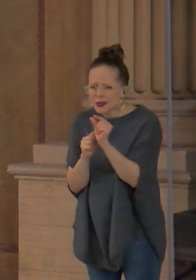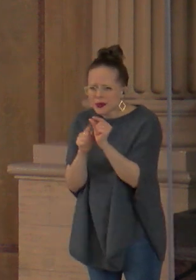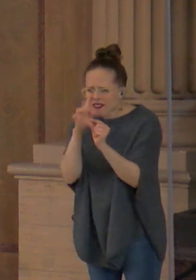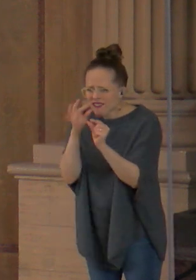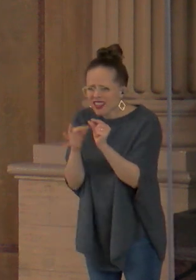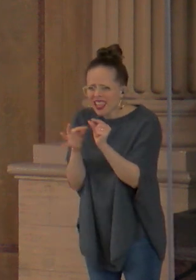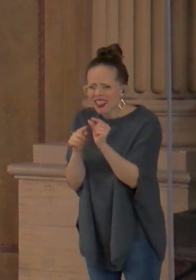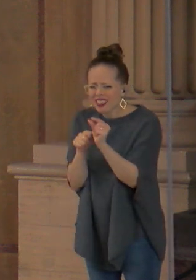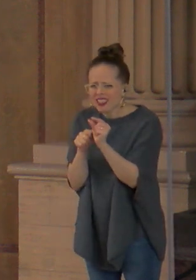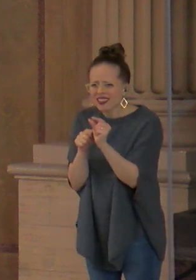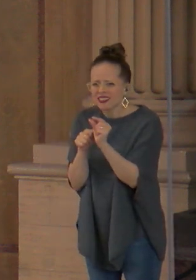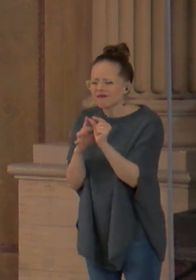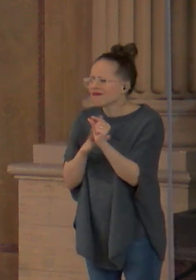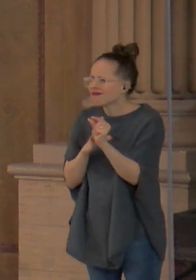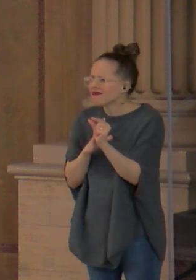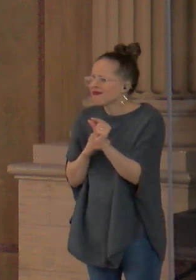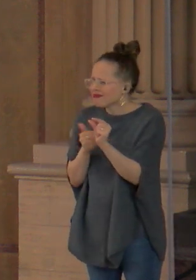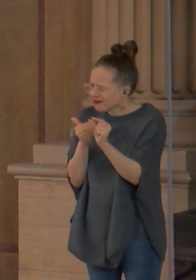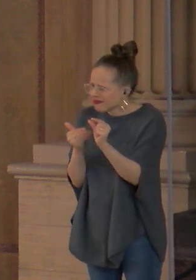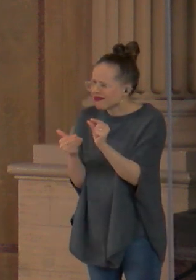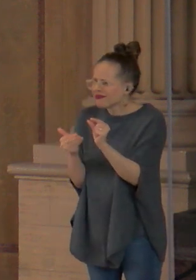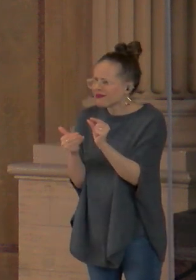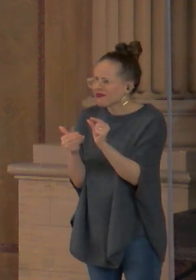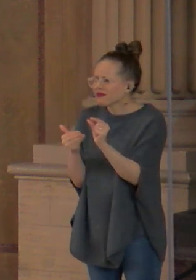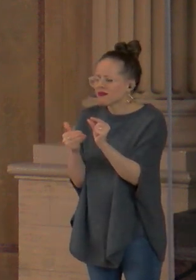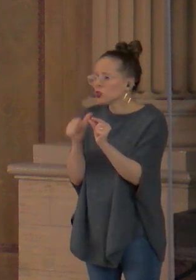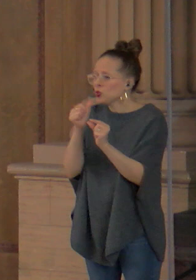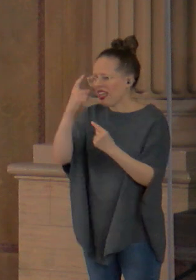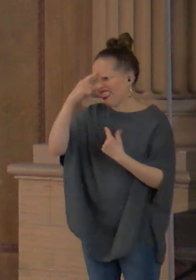don't act like you're not free.